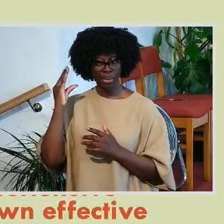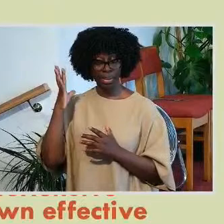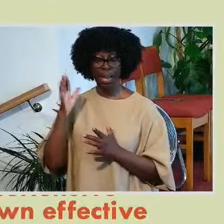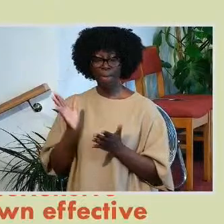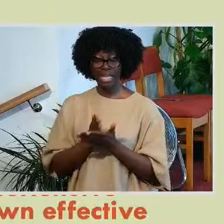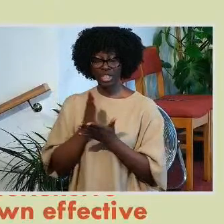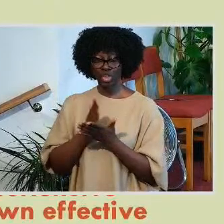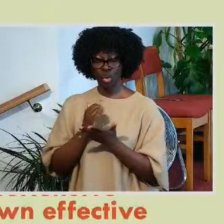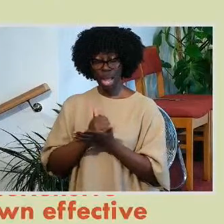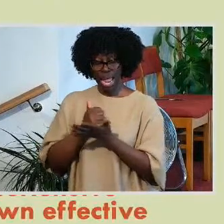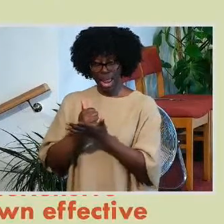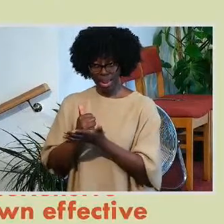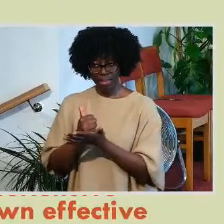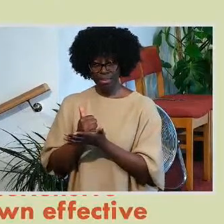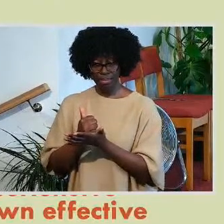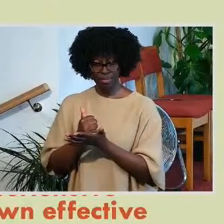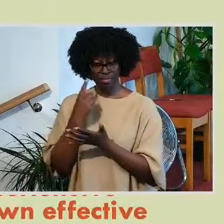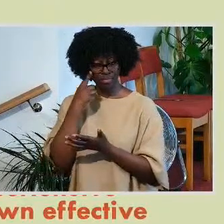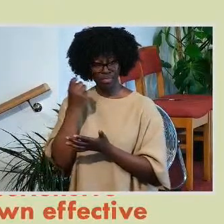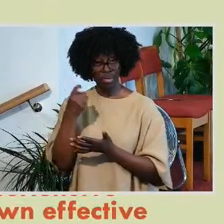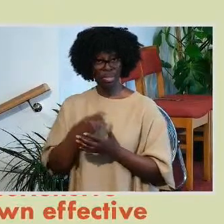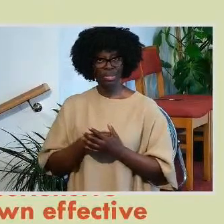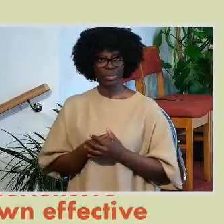can to reduce that.